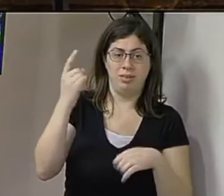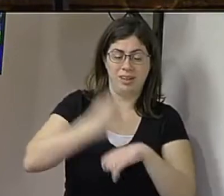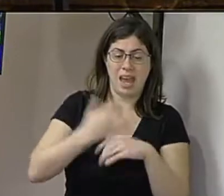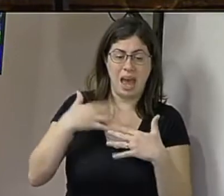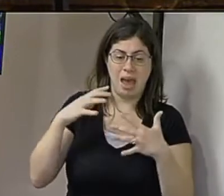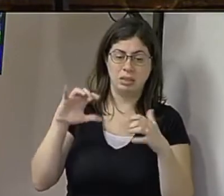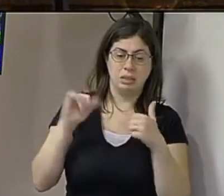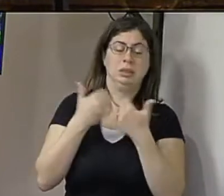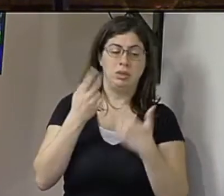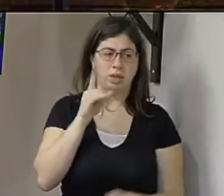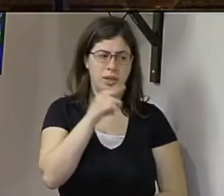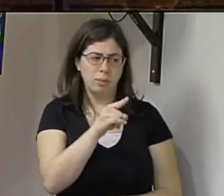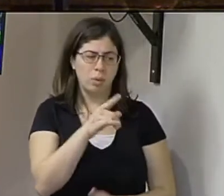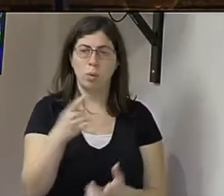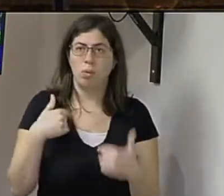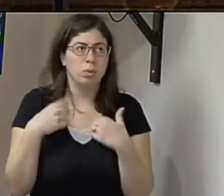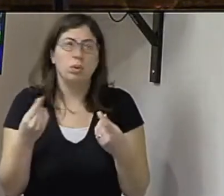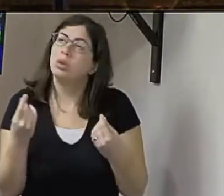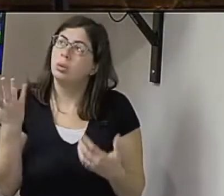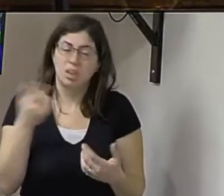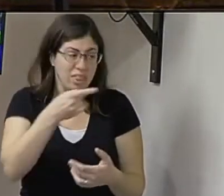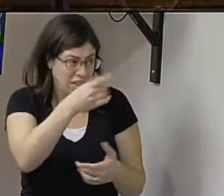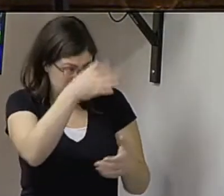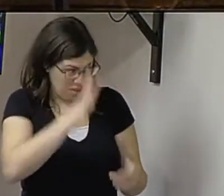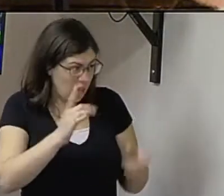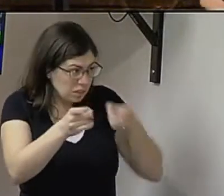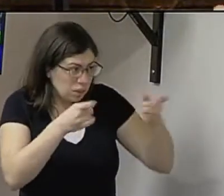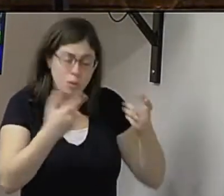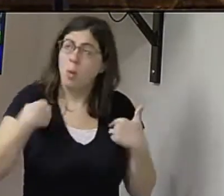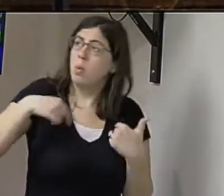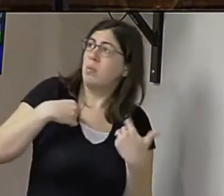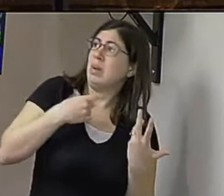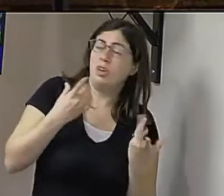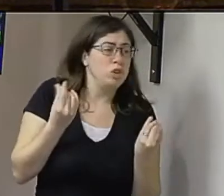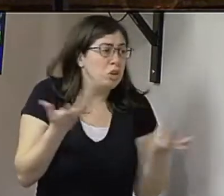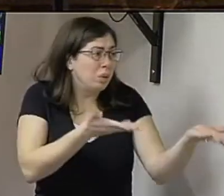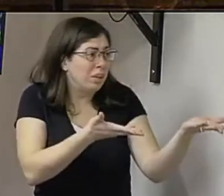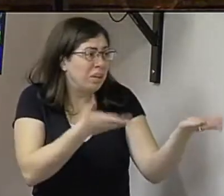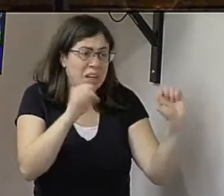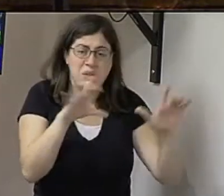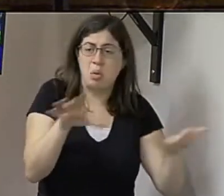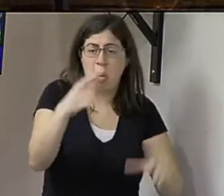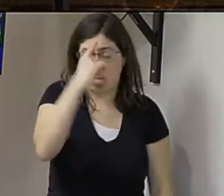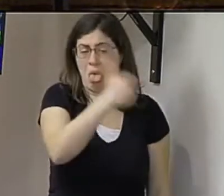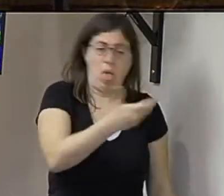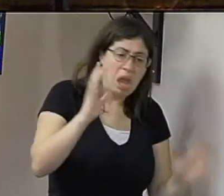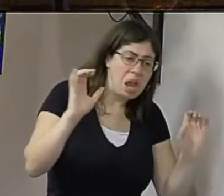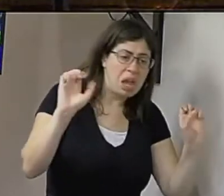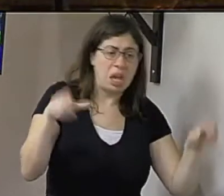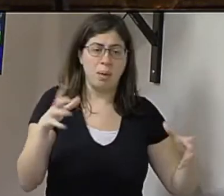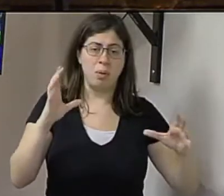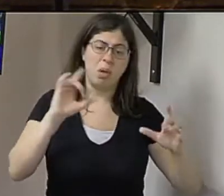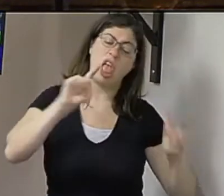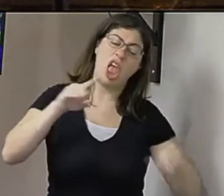to look at that guy and say, okay, well, what are we supposed to do? This guy's in charge. What are we going to do, right? Look at him. He can do whatever he wants. He can make these crazy